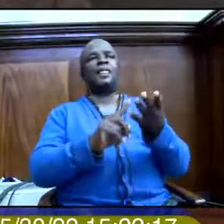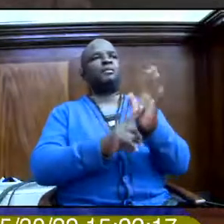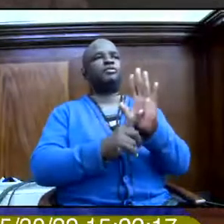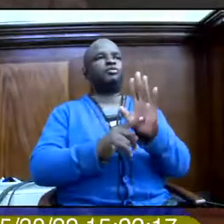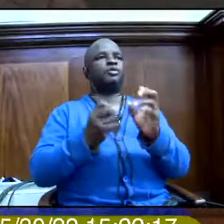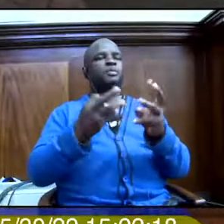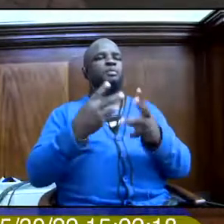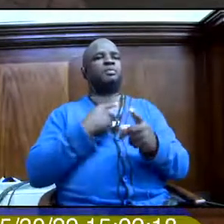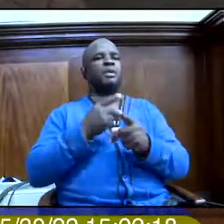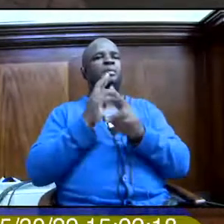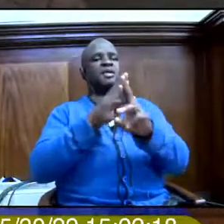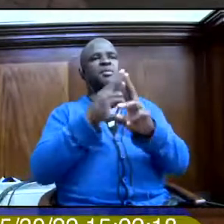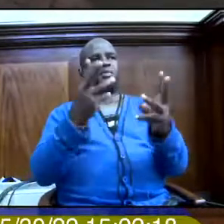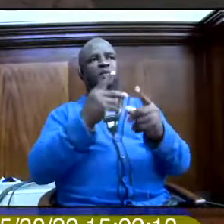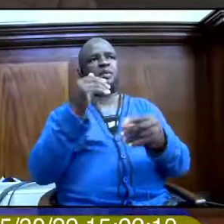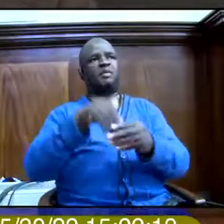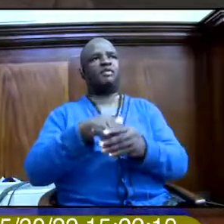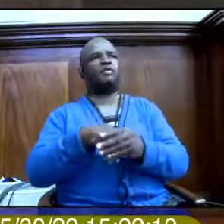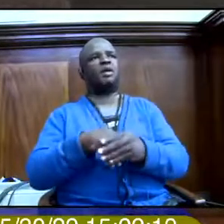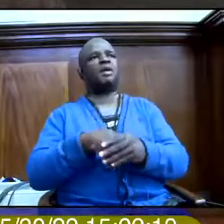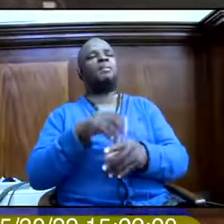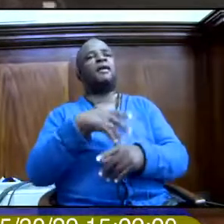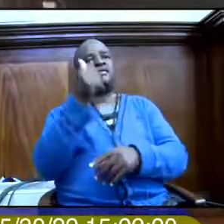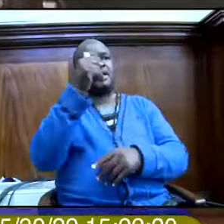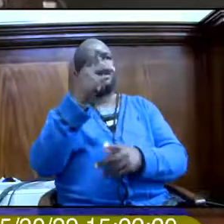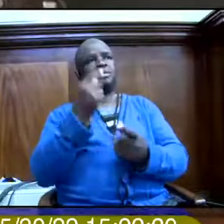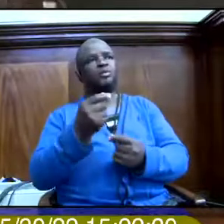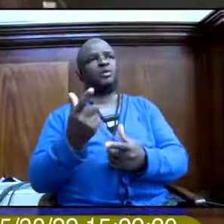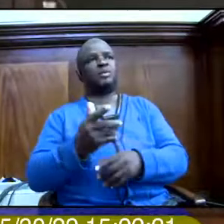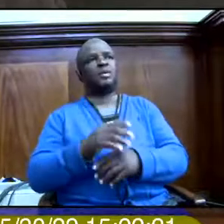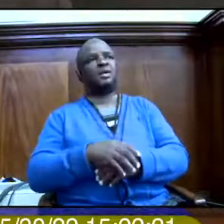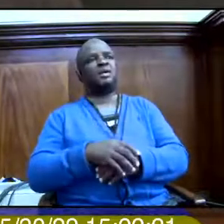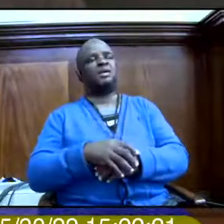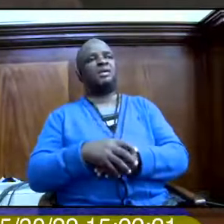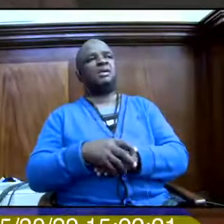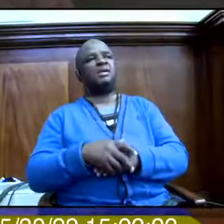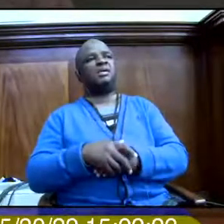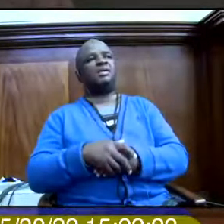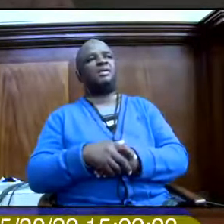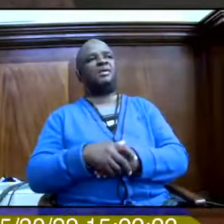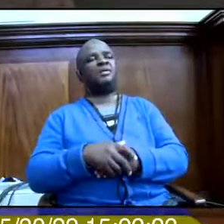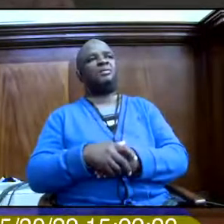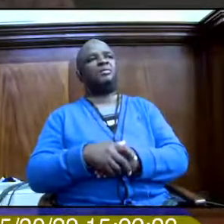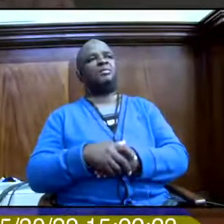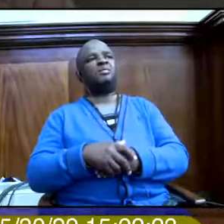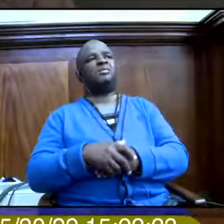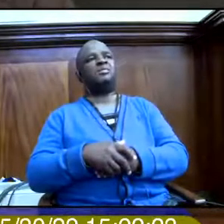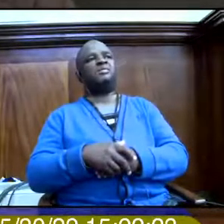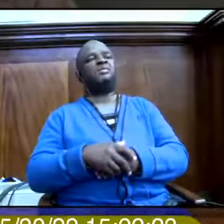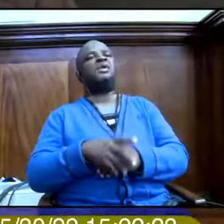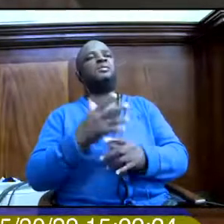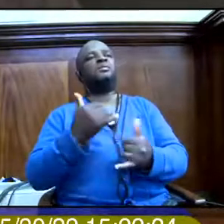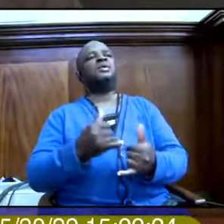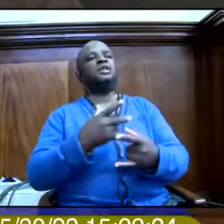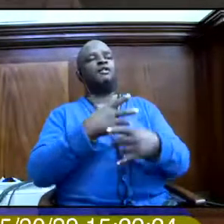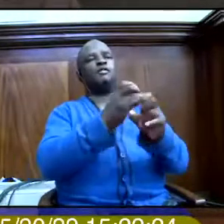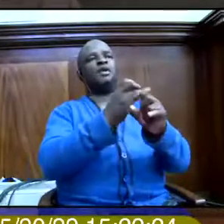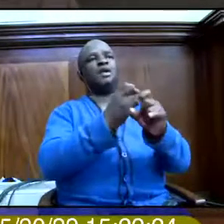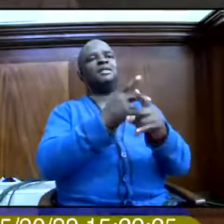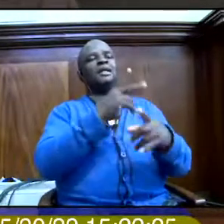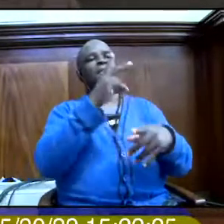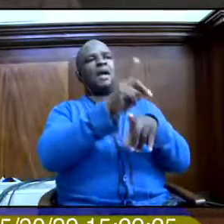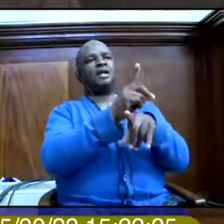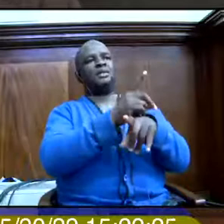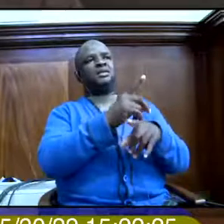who elected them but rather first and foremost to the internal rhythm of their own